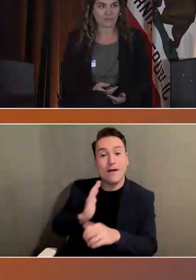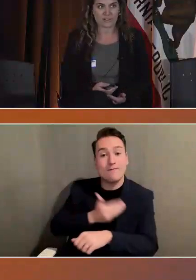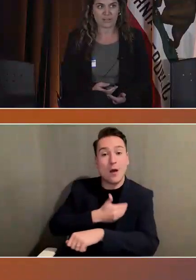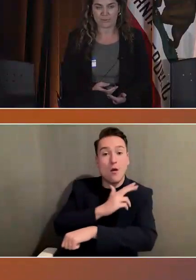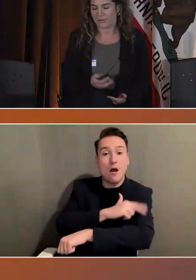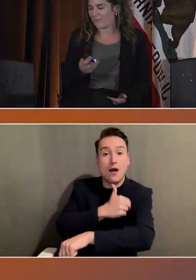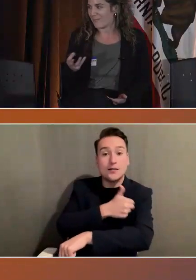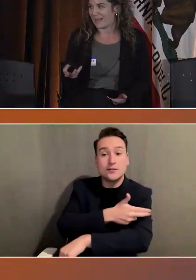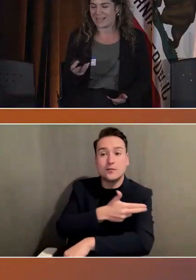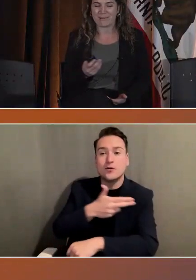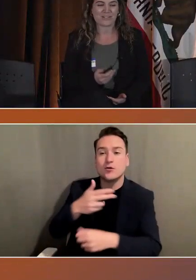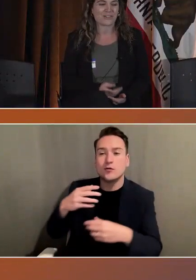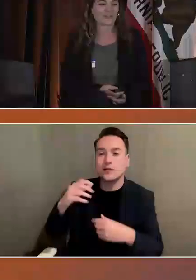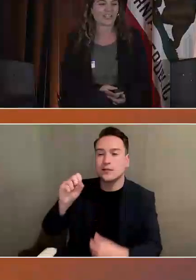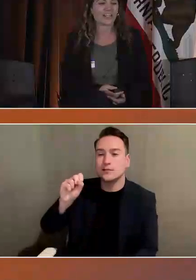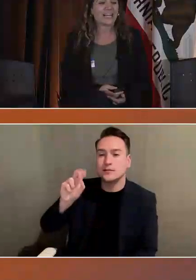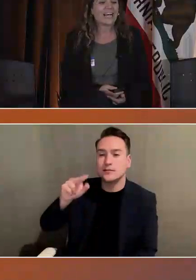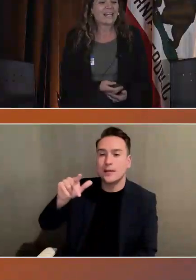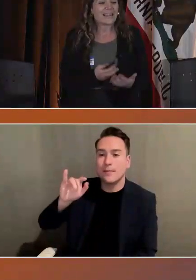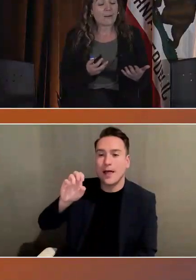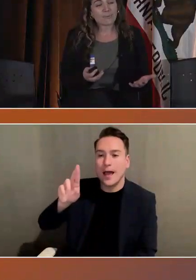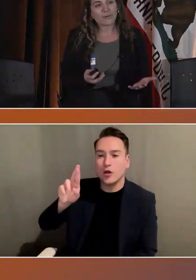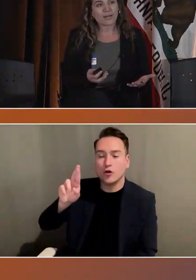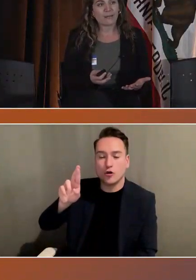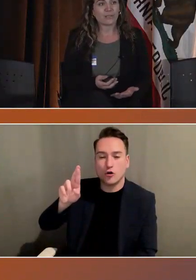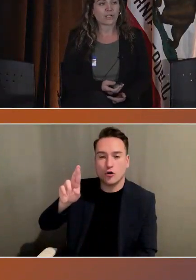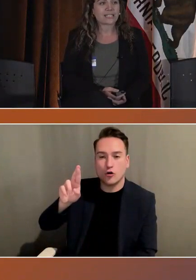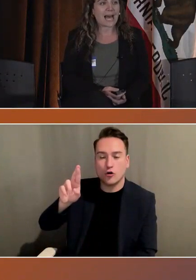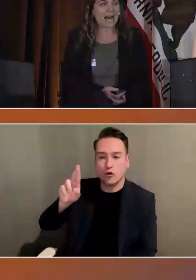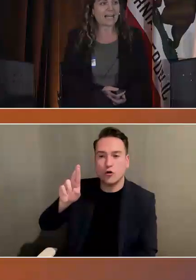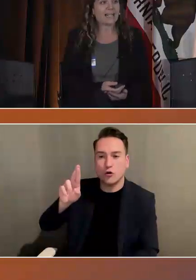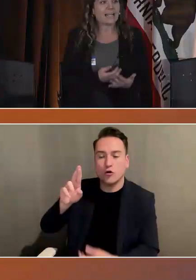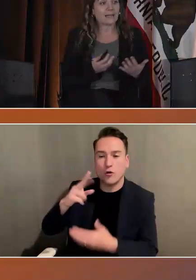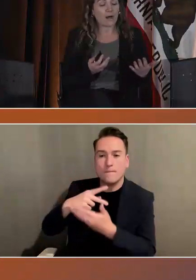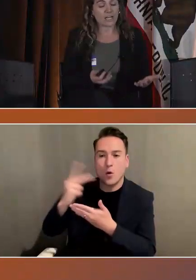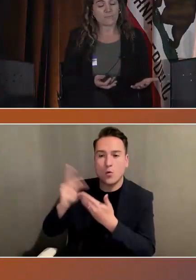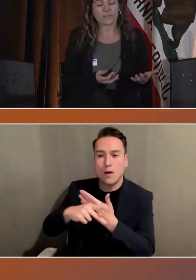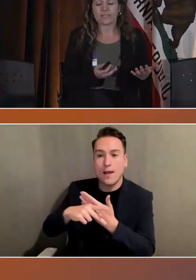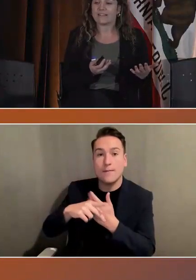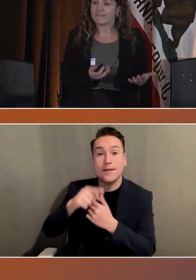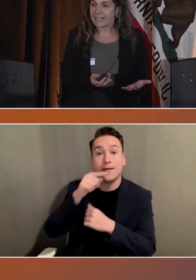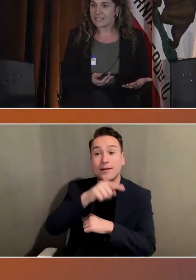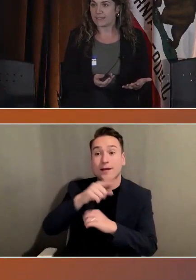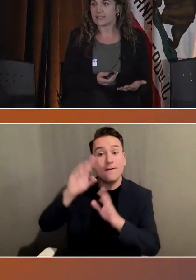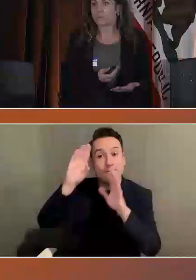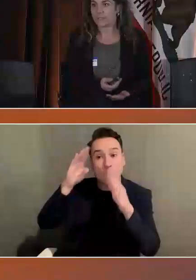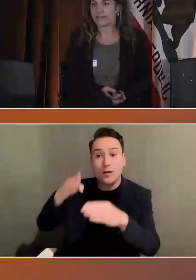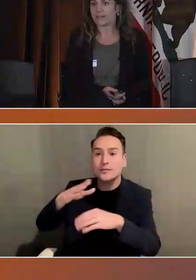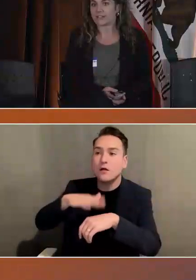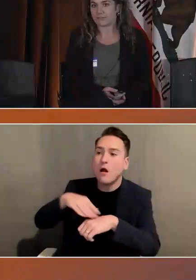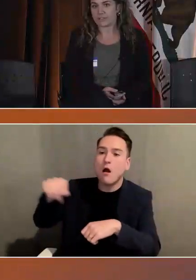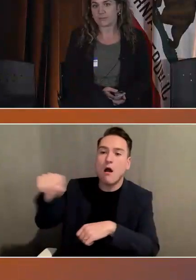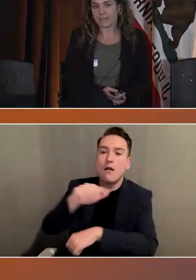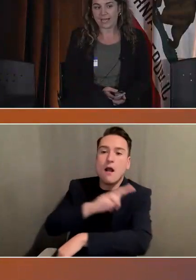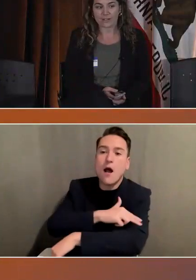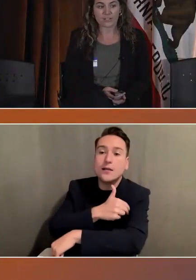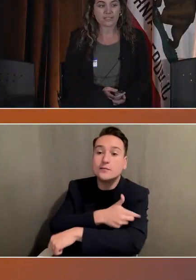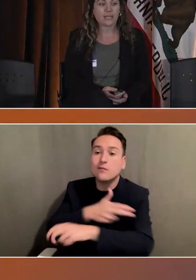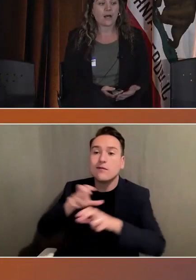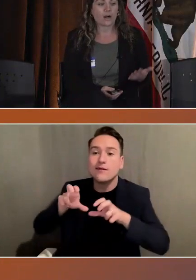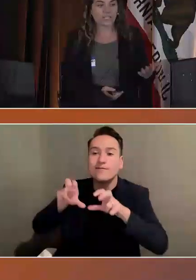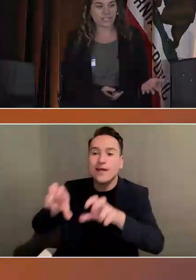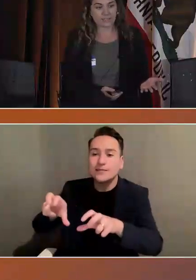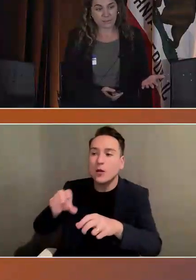supplier diversity program that Mike had mentioned earlier. That program looks at hospitals' investments with their diverse